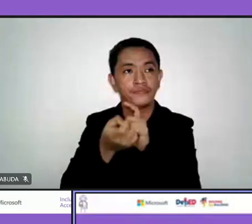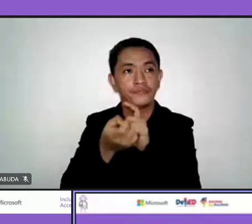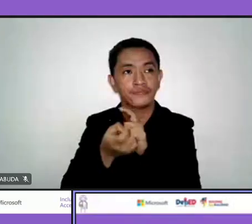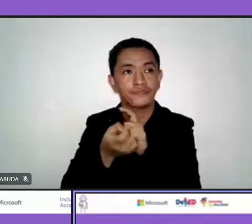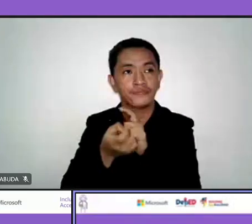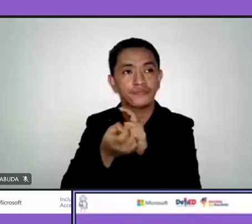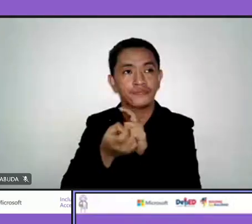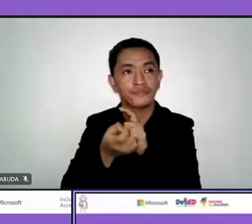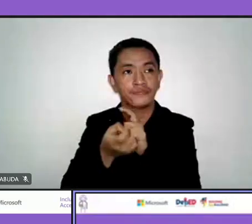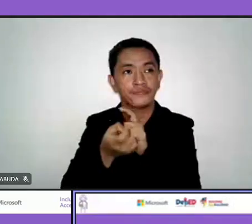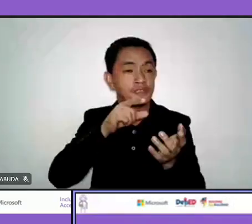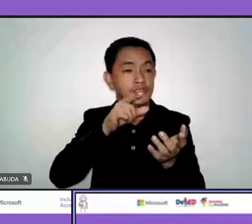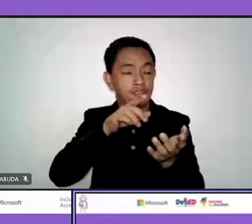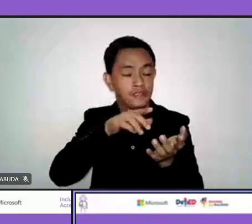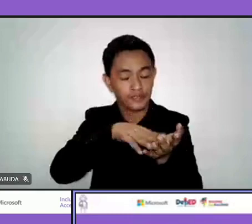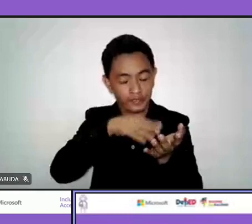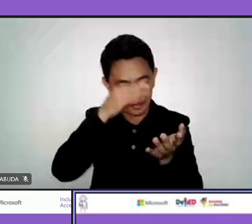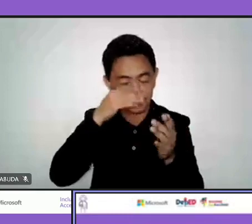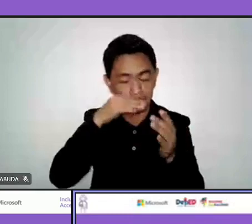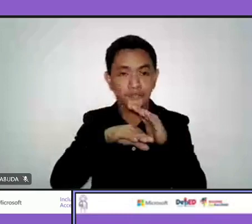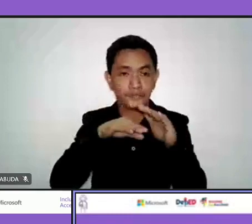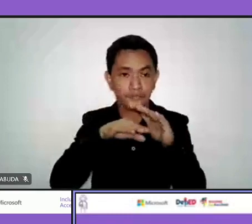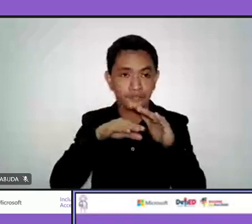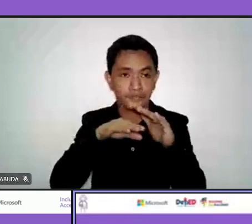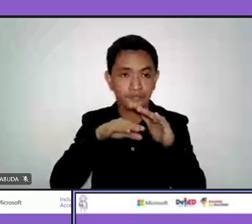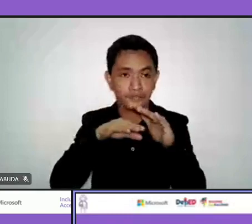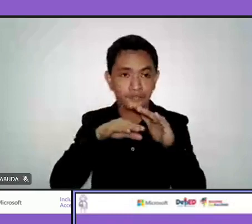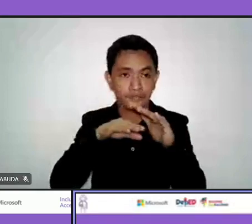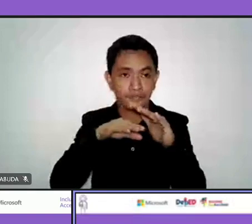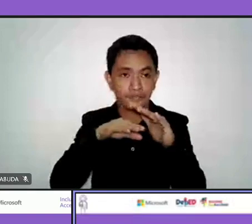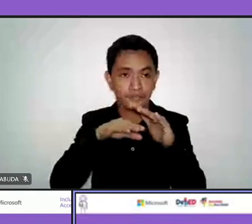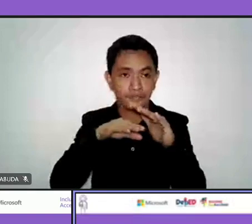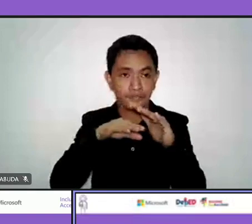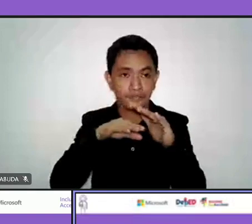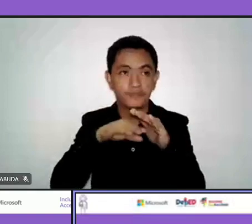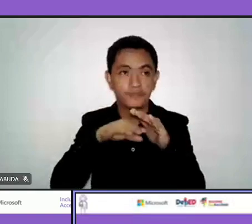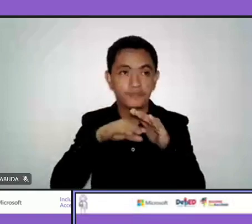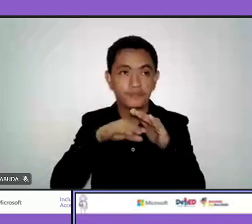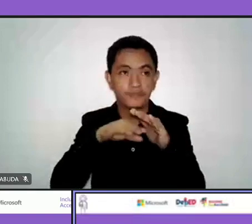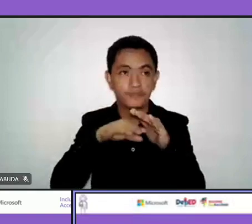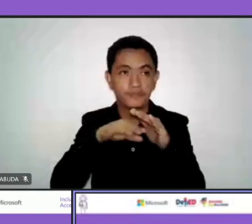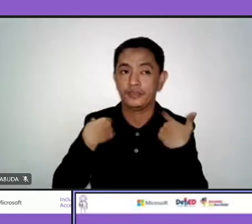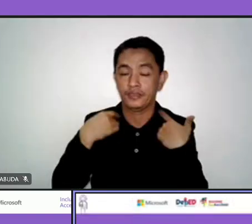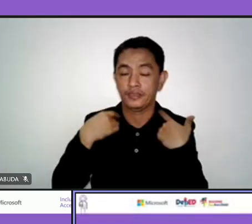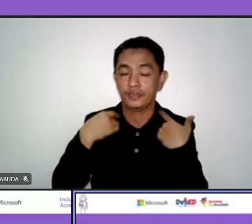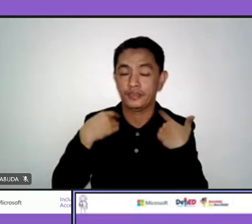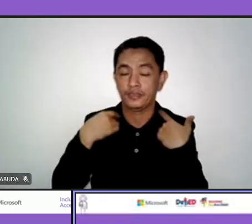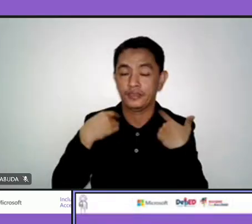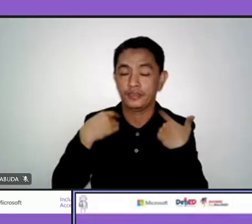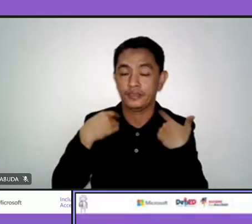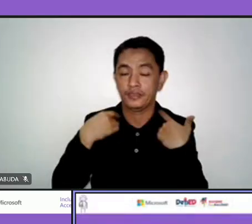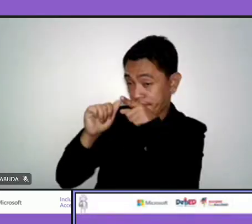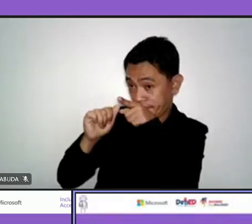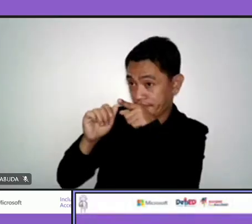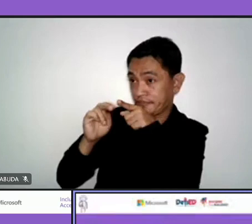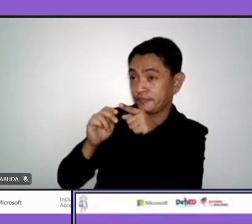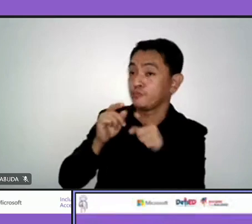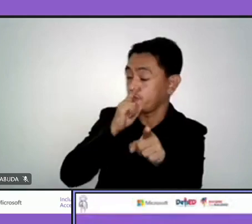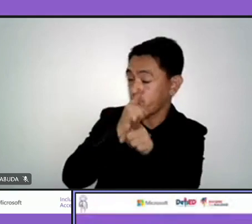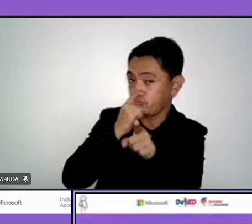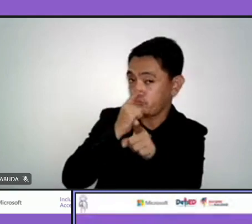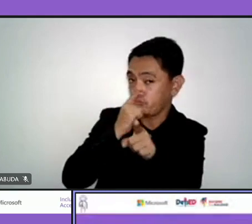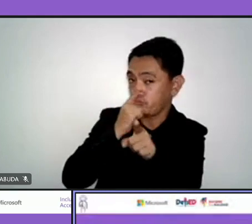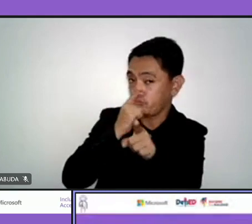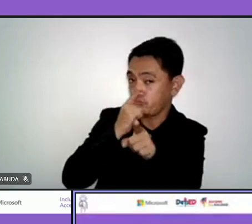Student Inclusion Division, we have some conversion of our existing learning materials to accessible